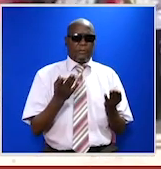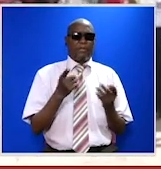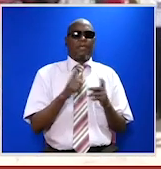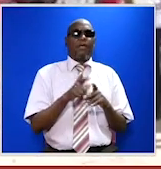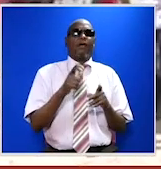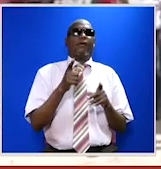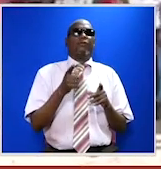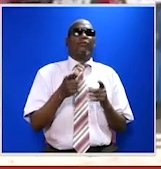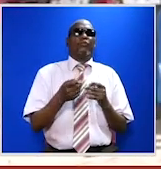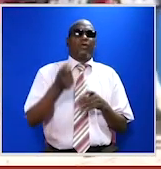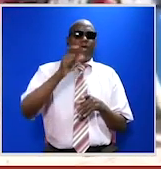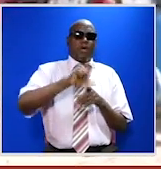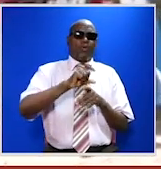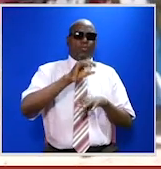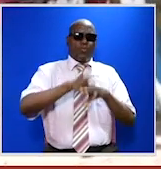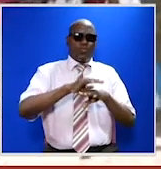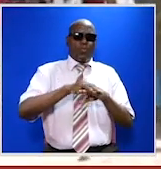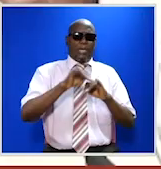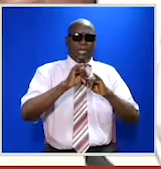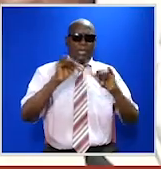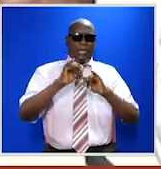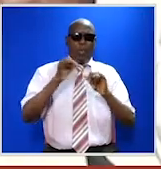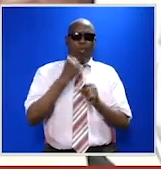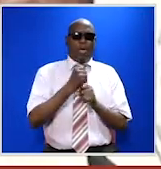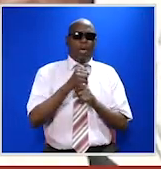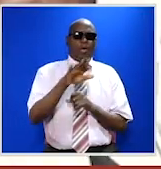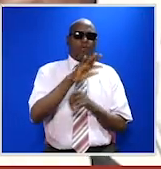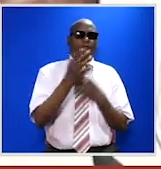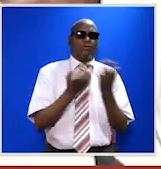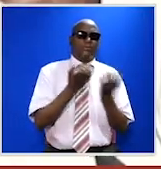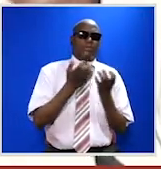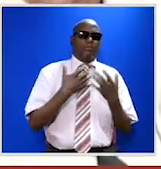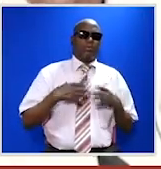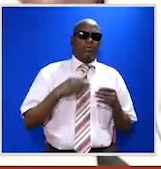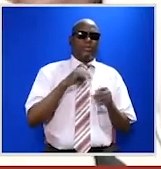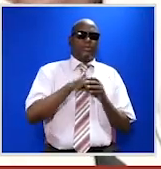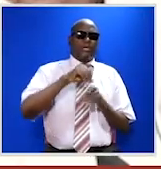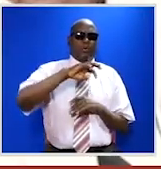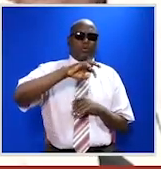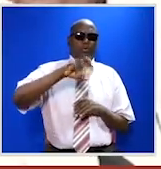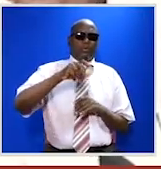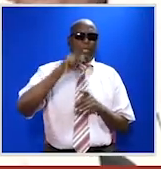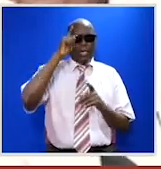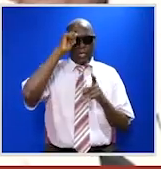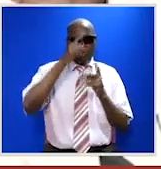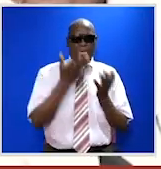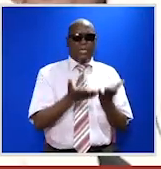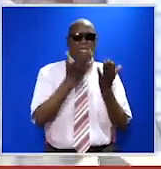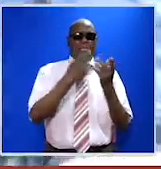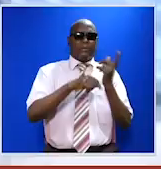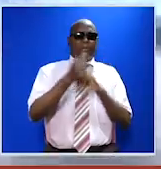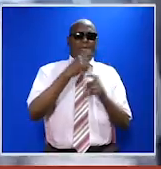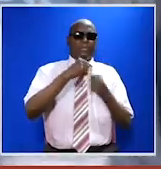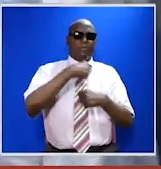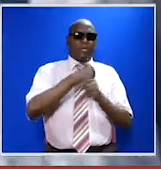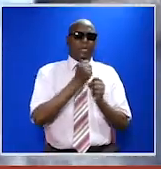a conducive and clean working environment for the business people in the county, aimed at increasing their sales and creating